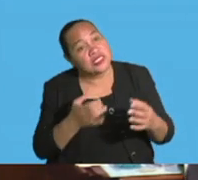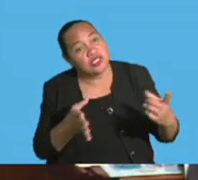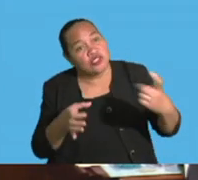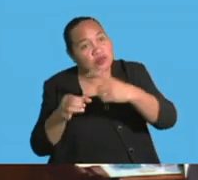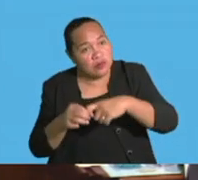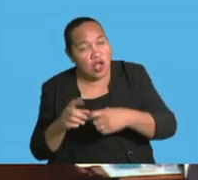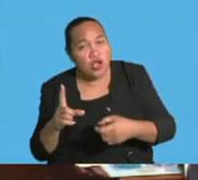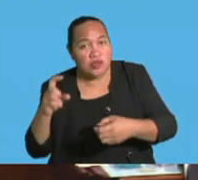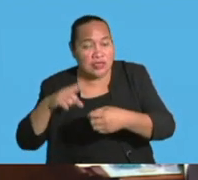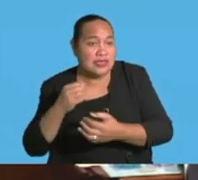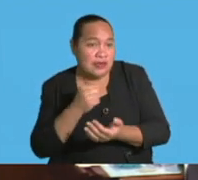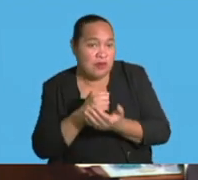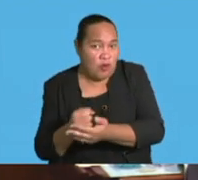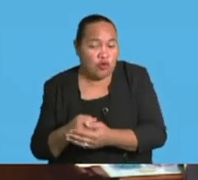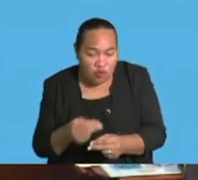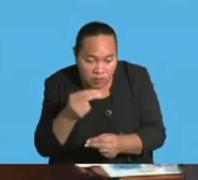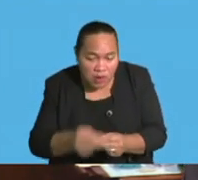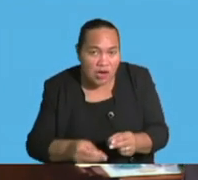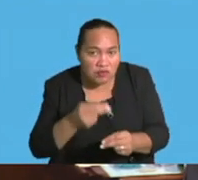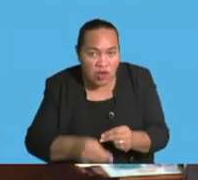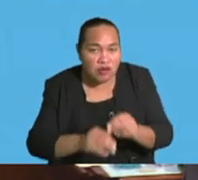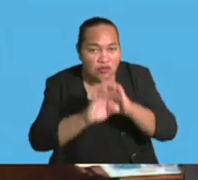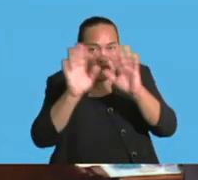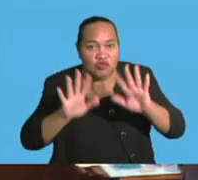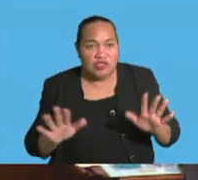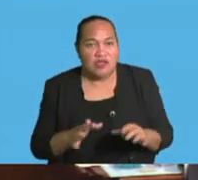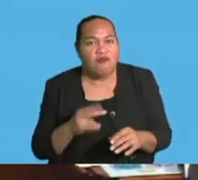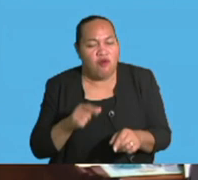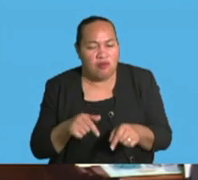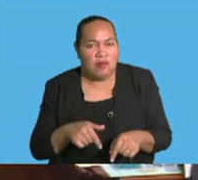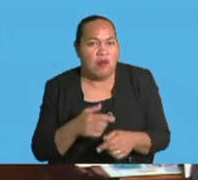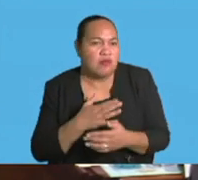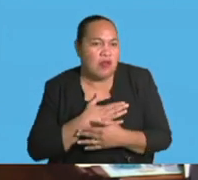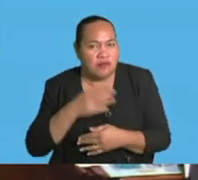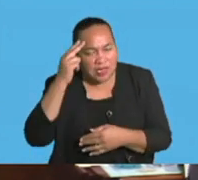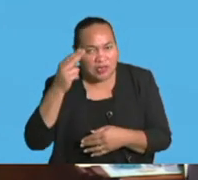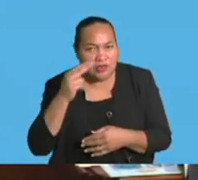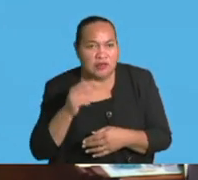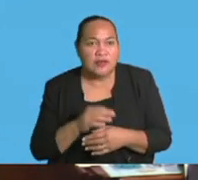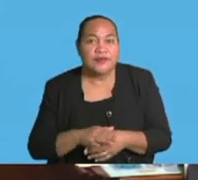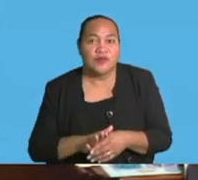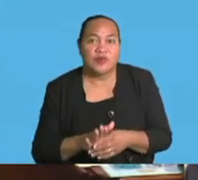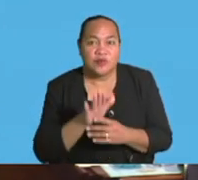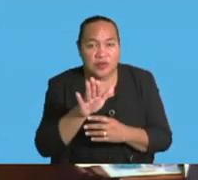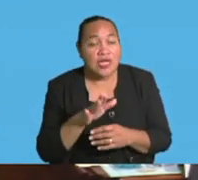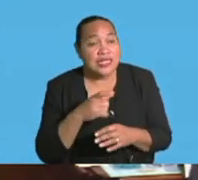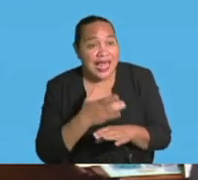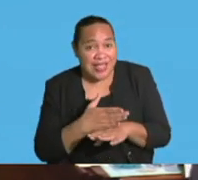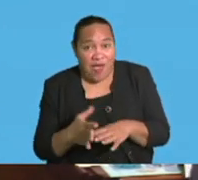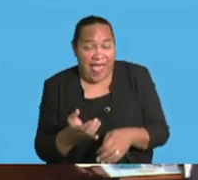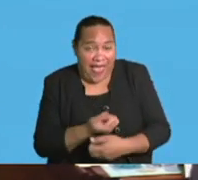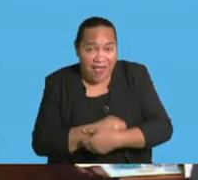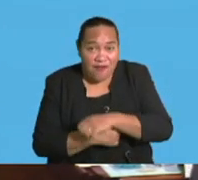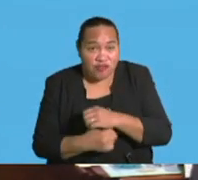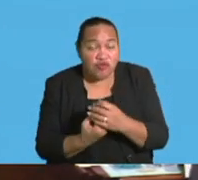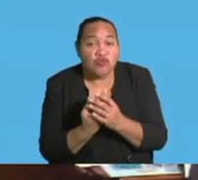for the sake of our beloved nation. Honorable Speaker, the renewed effort on tree planting will reduce